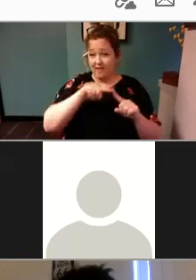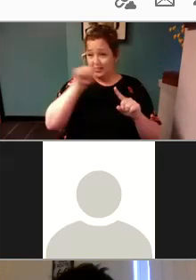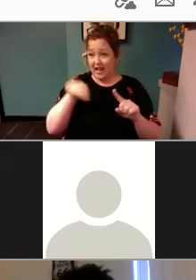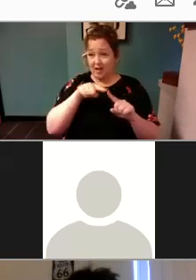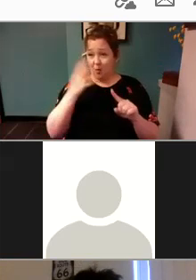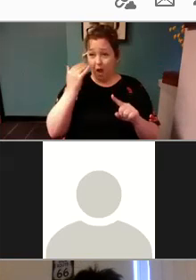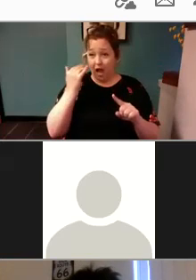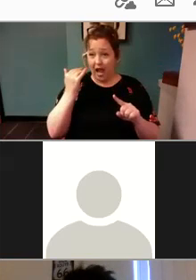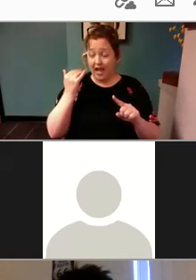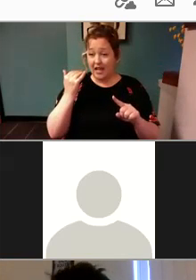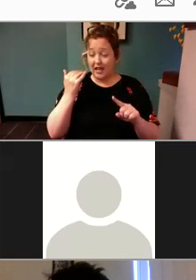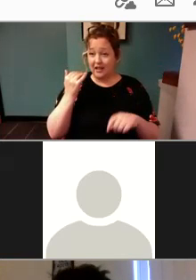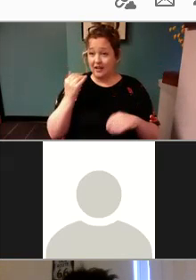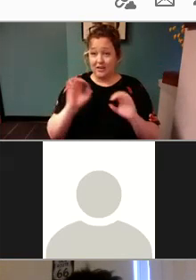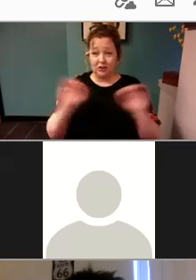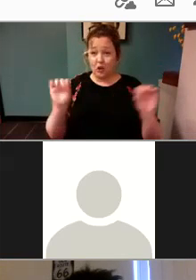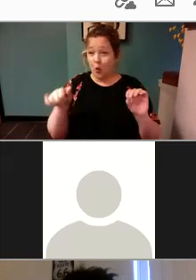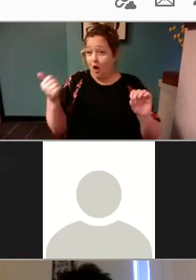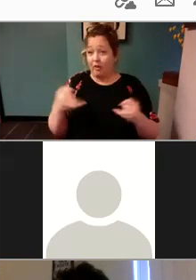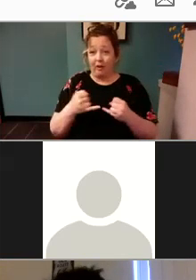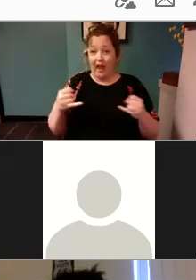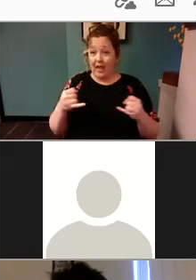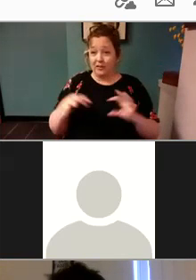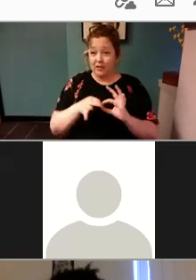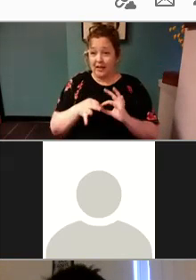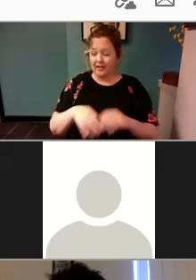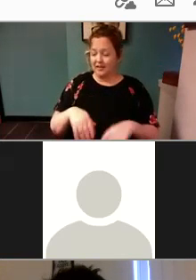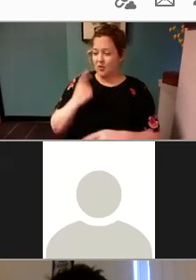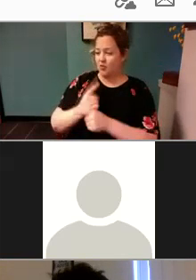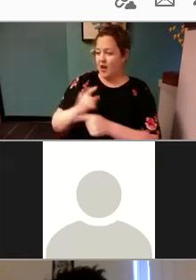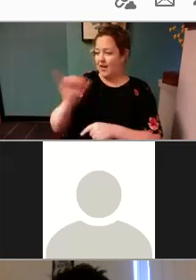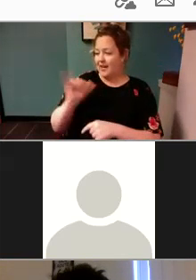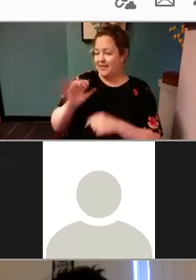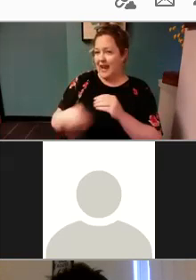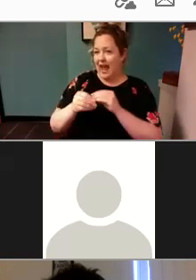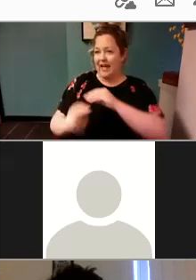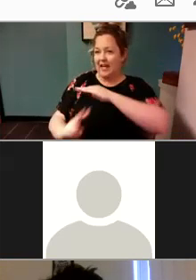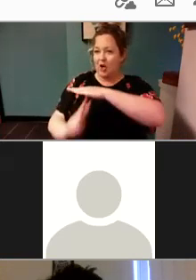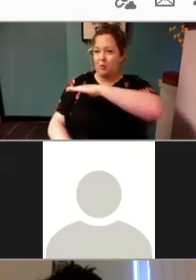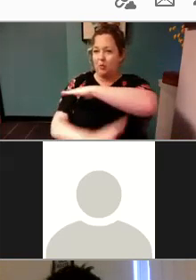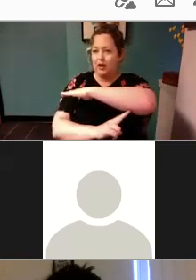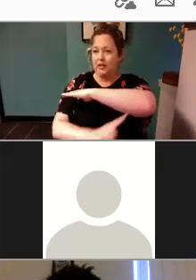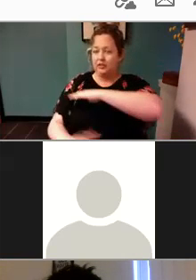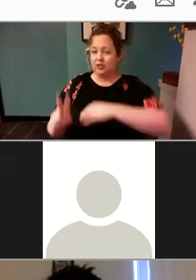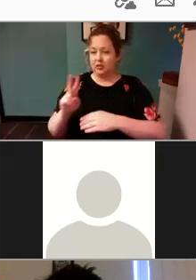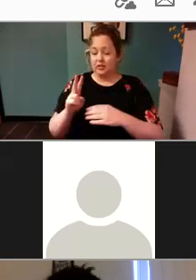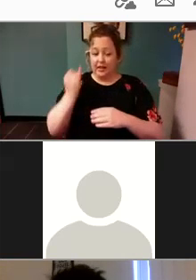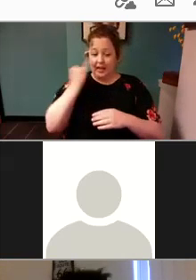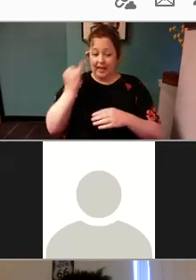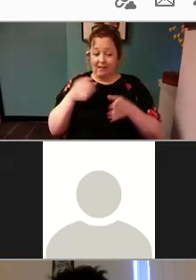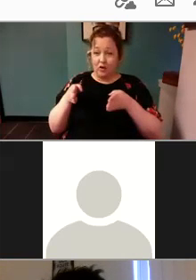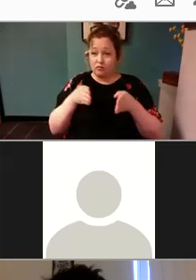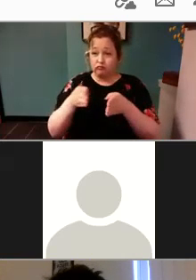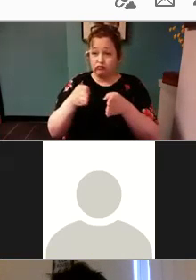like it's like adding a bridge between two countries, and there's a river between them. Yep. You only have one edge going between